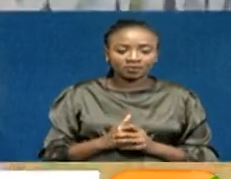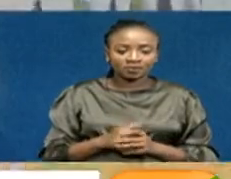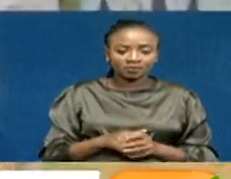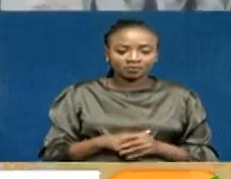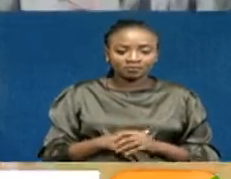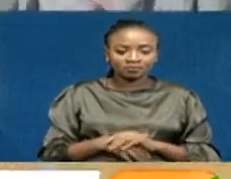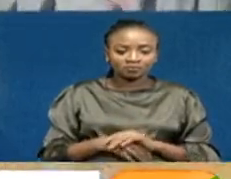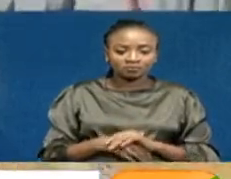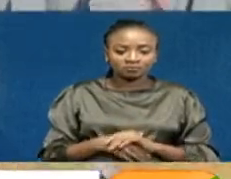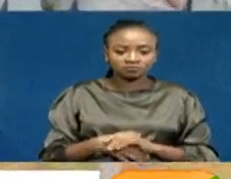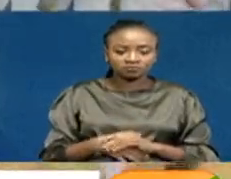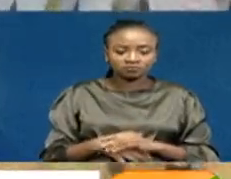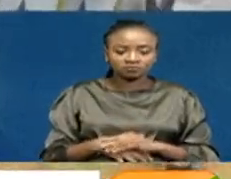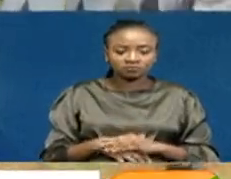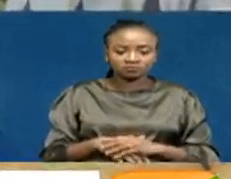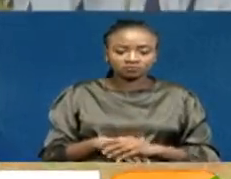parish.